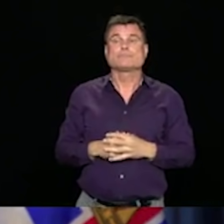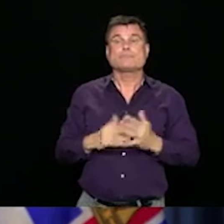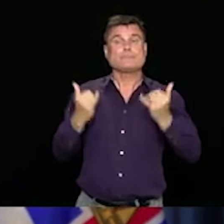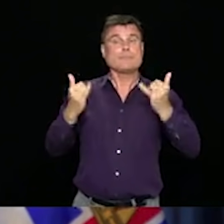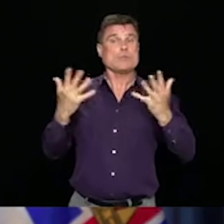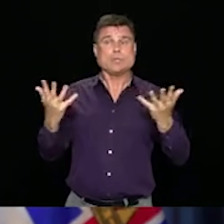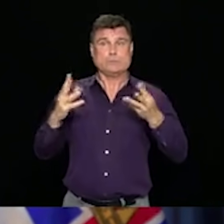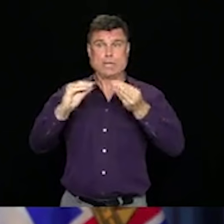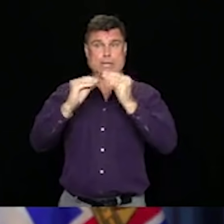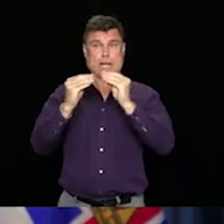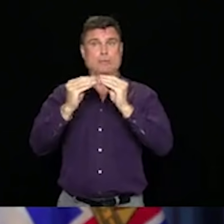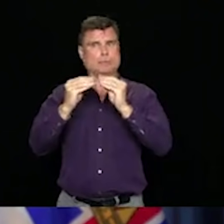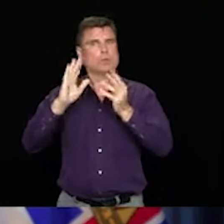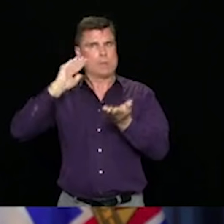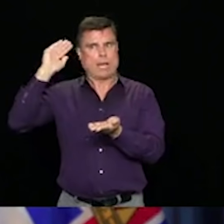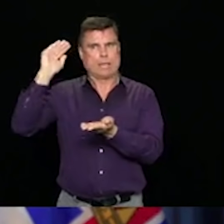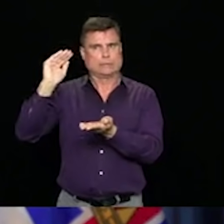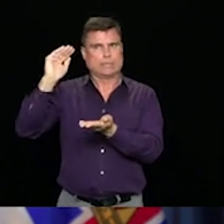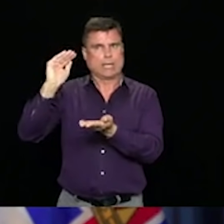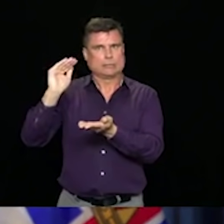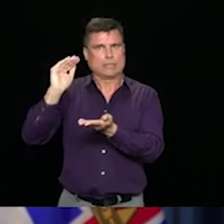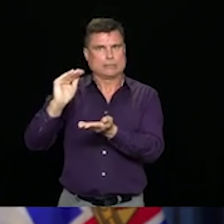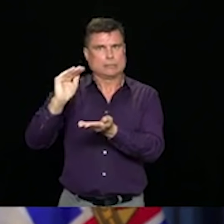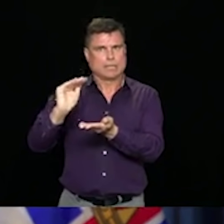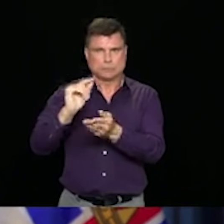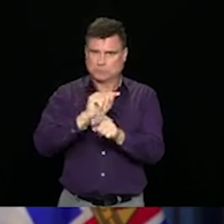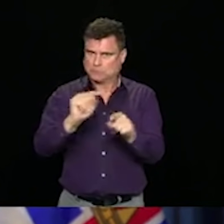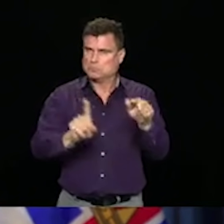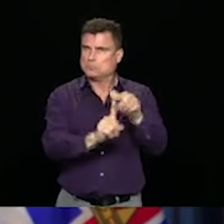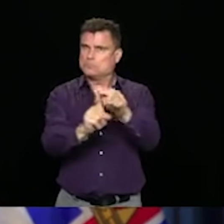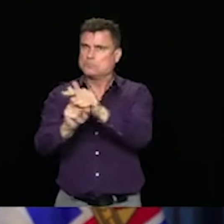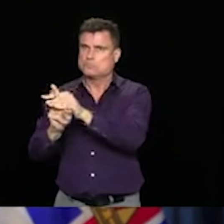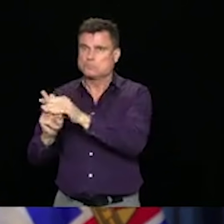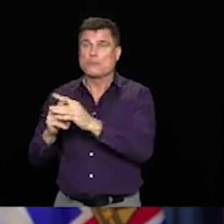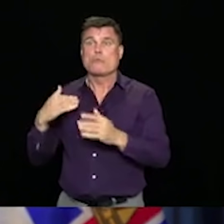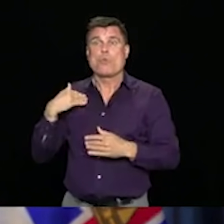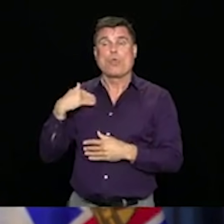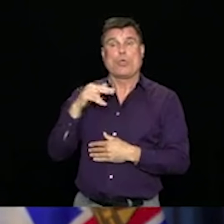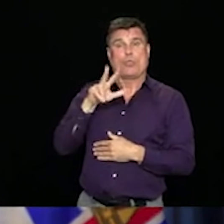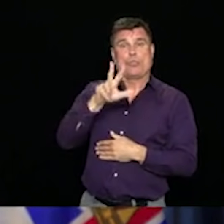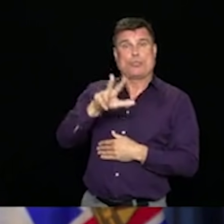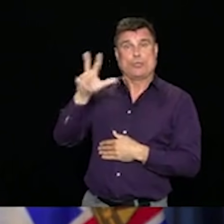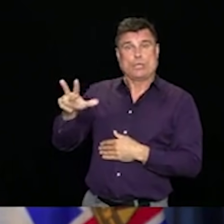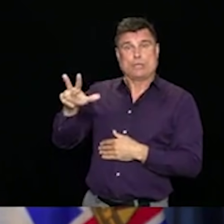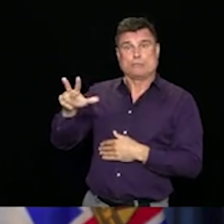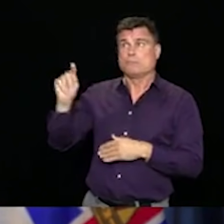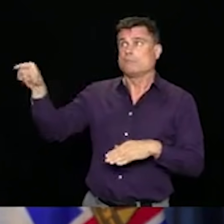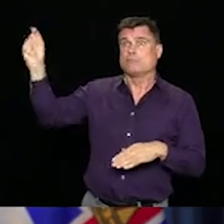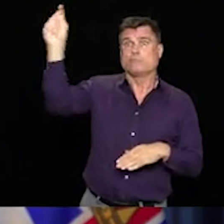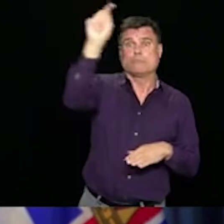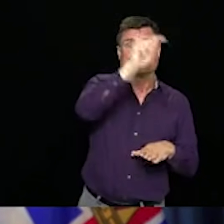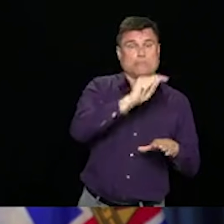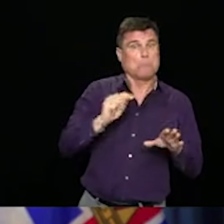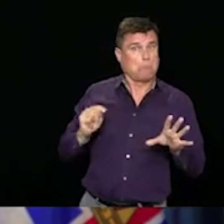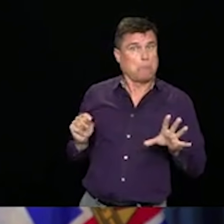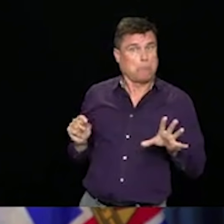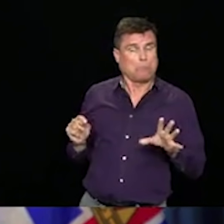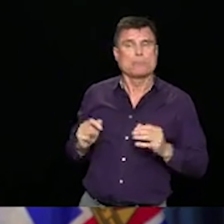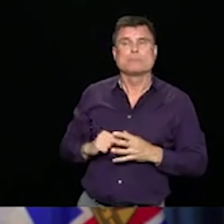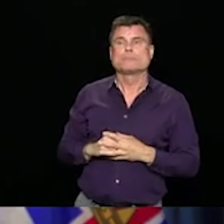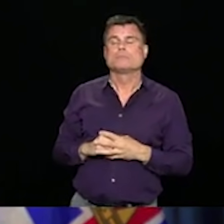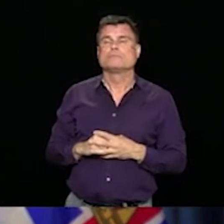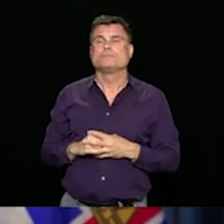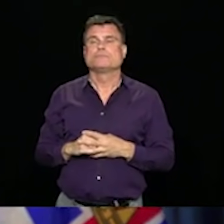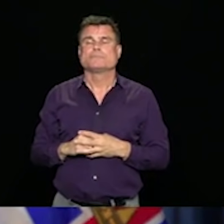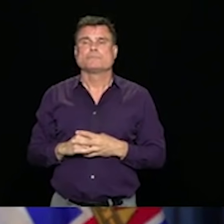497 from 499. Accordingly, we have 533 facilities hosting multiple facility